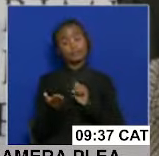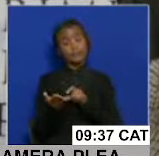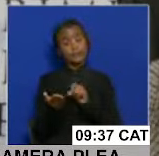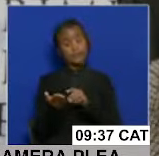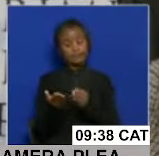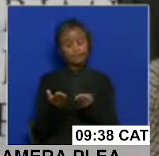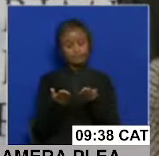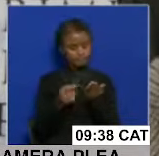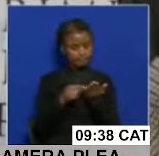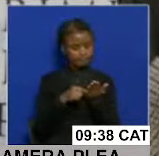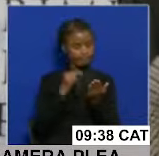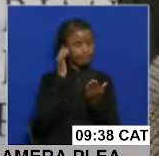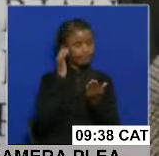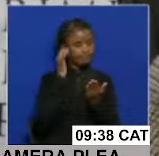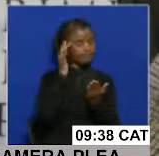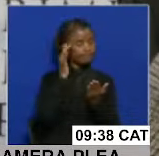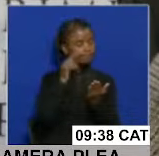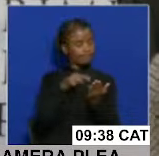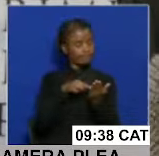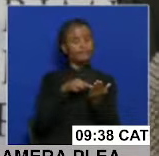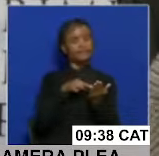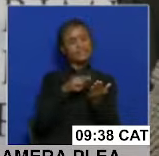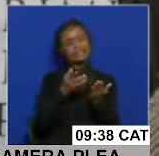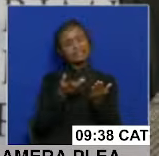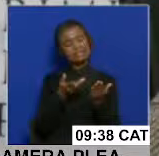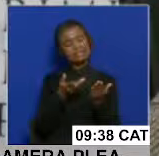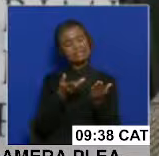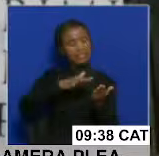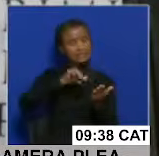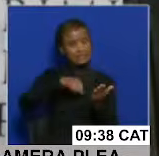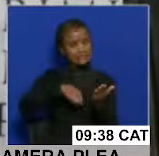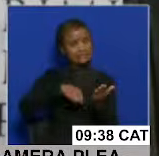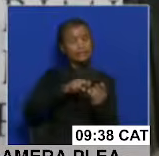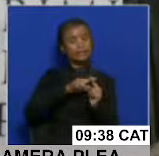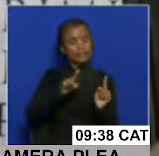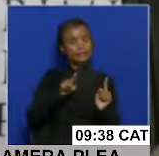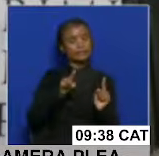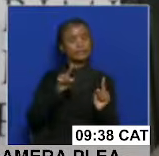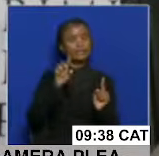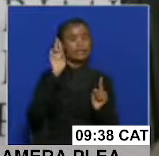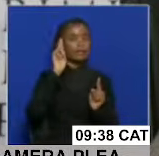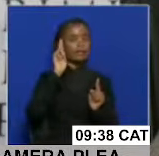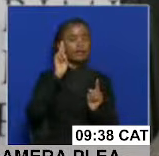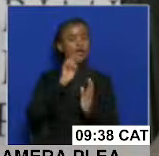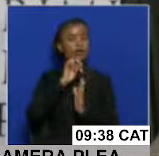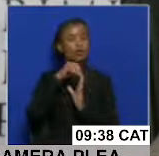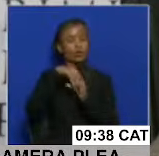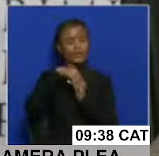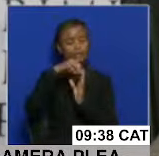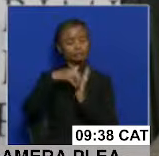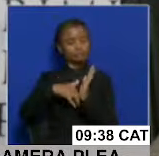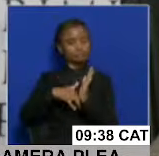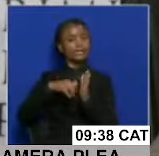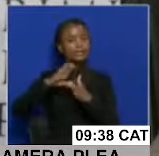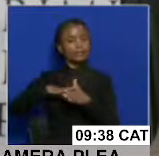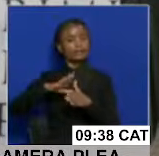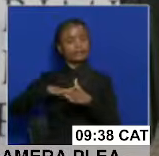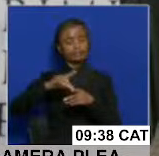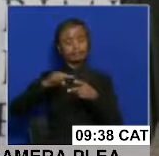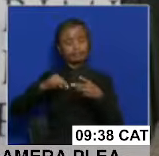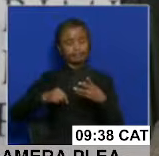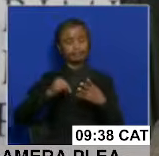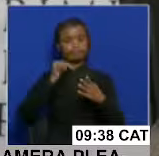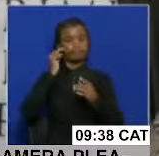deficient as it may be, in the correct context and grant her permission to testify in the manner that